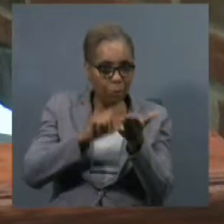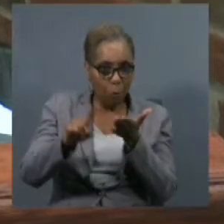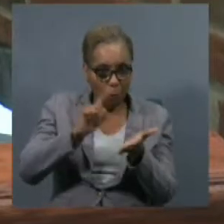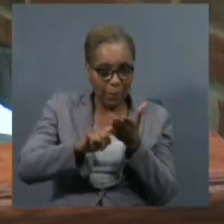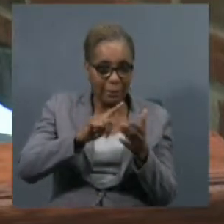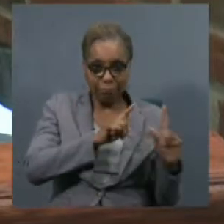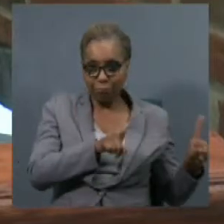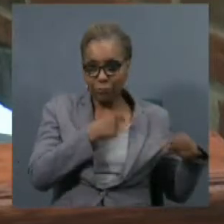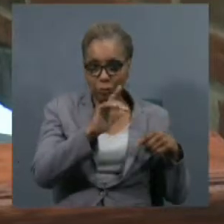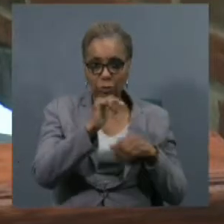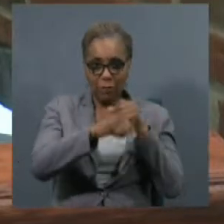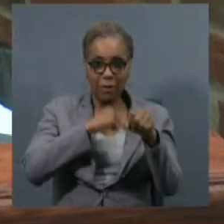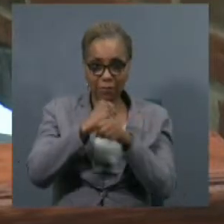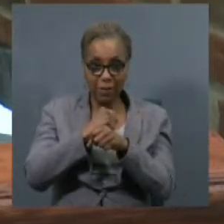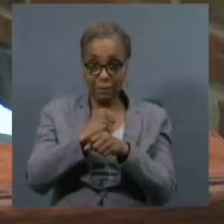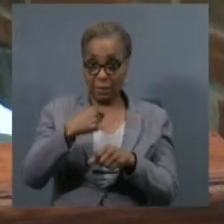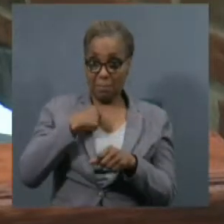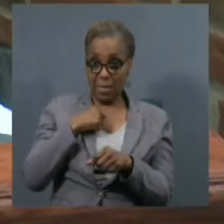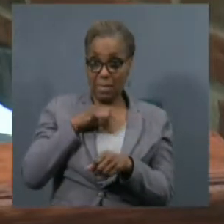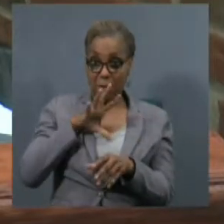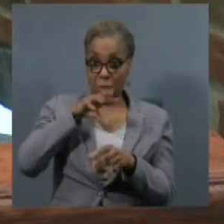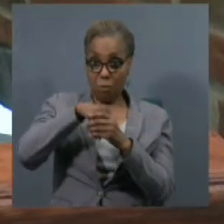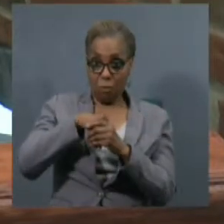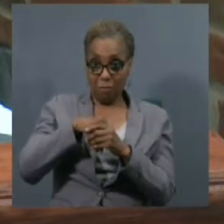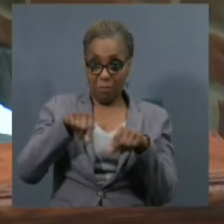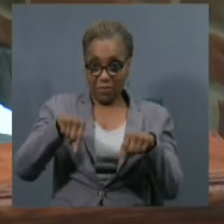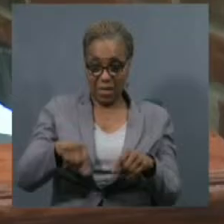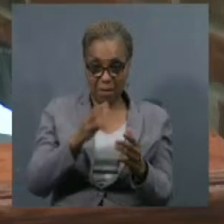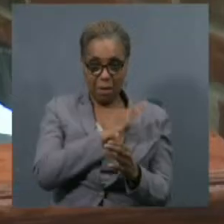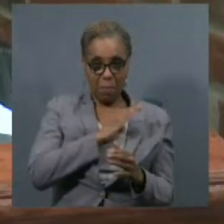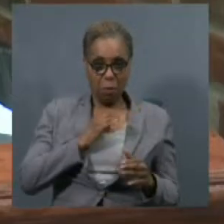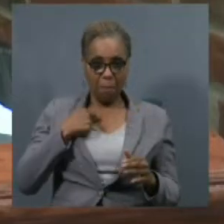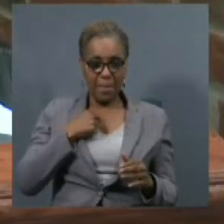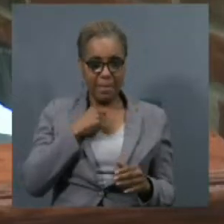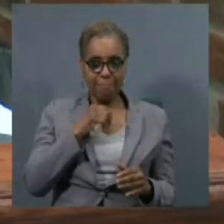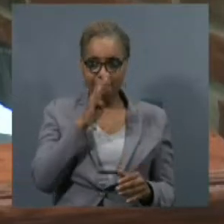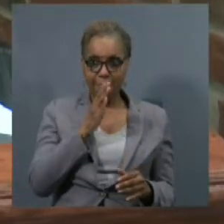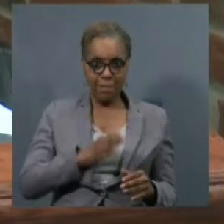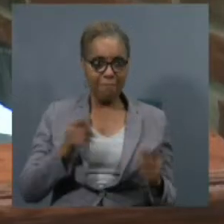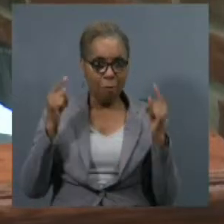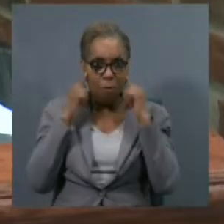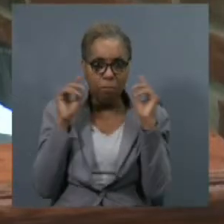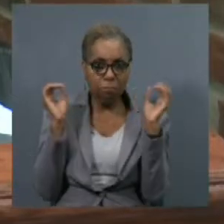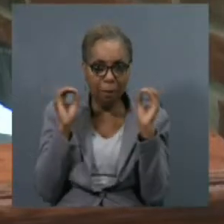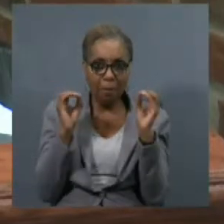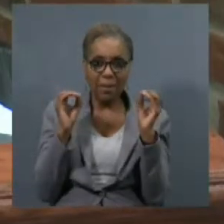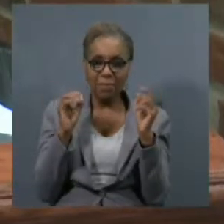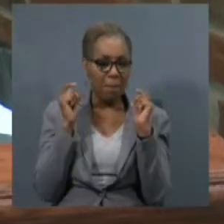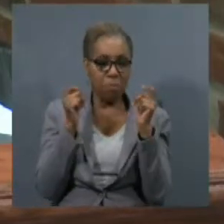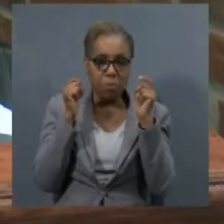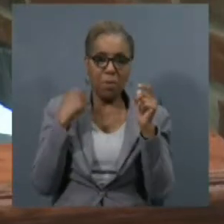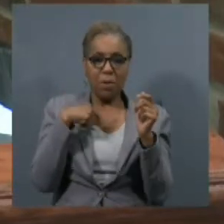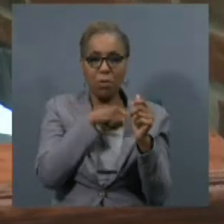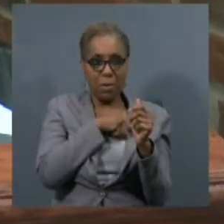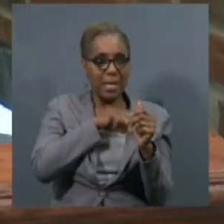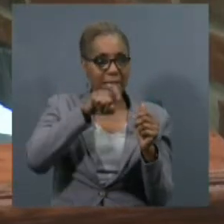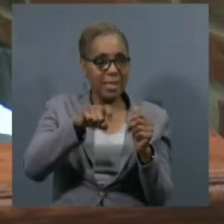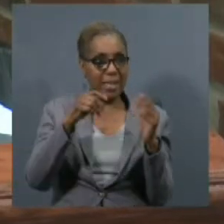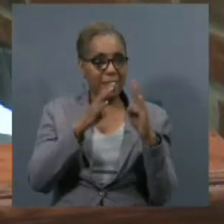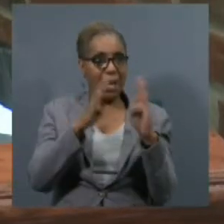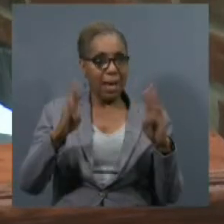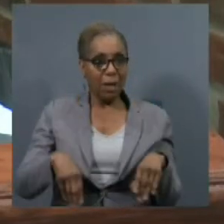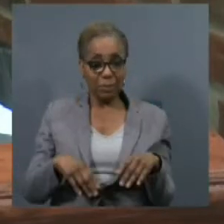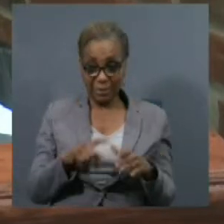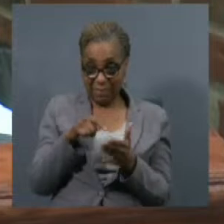board. I've never heard any of this, and all of a sudden, other than that we need housing, that this is